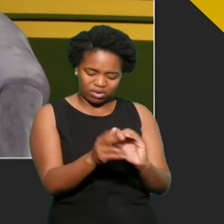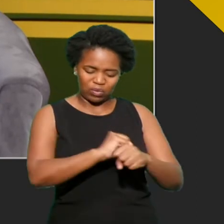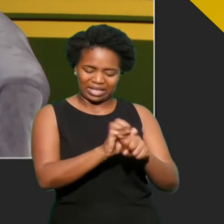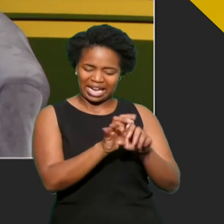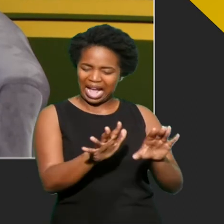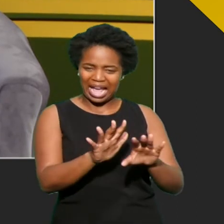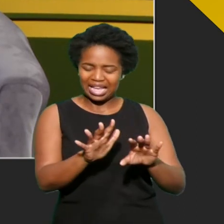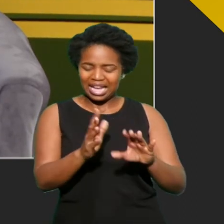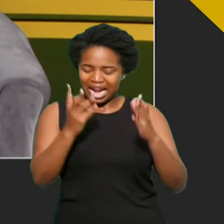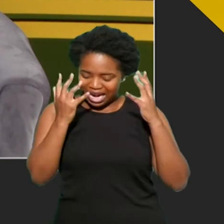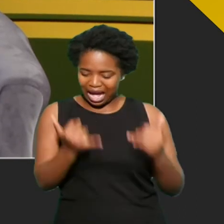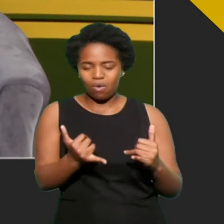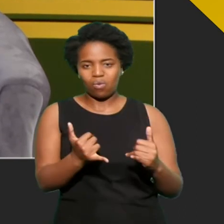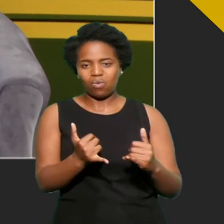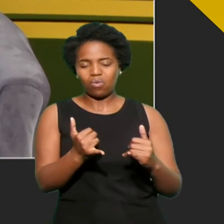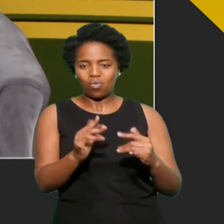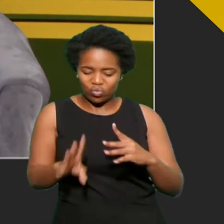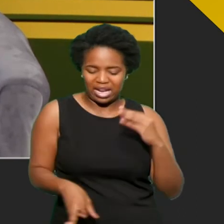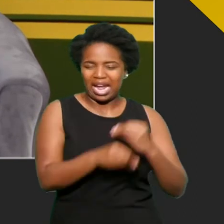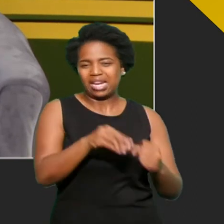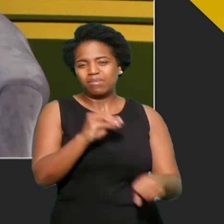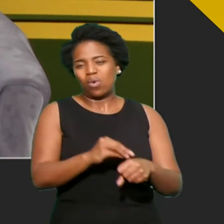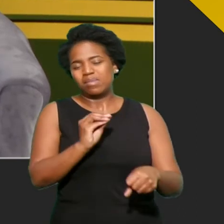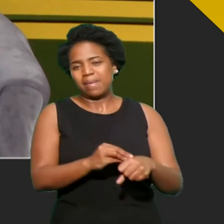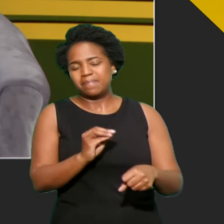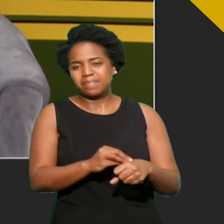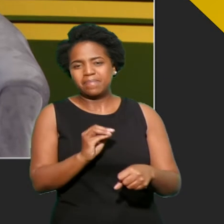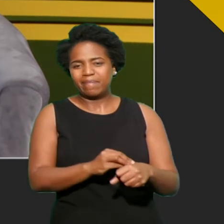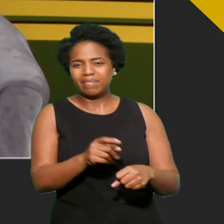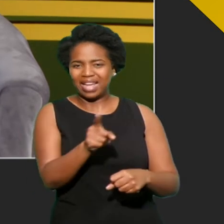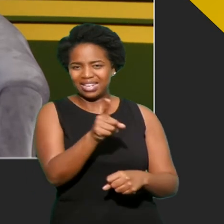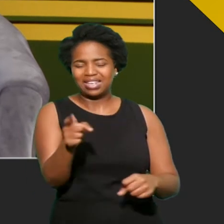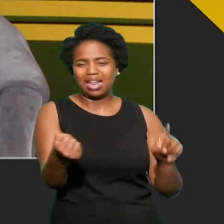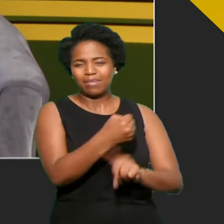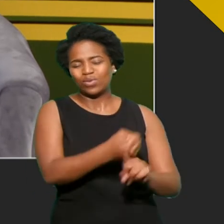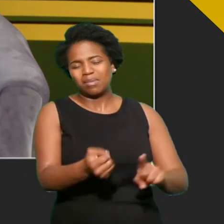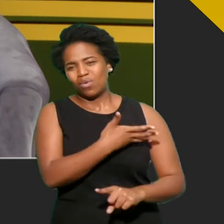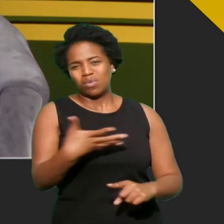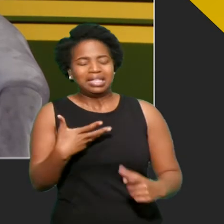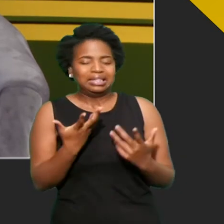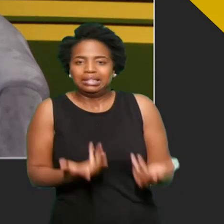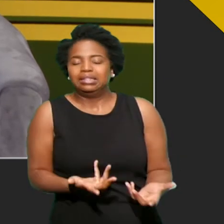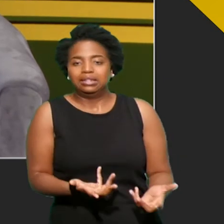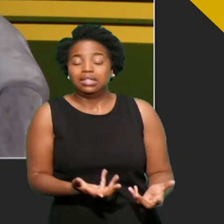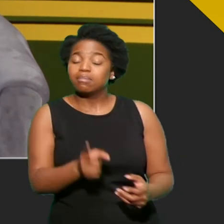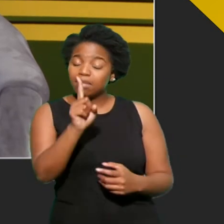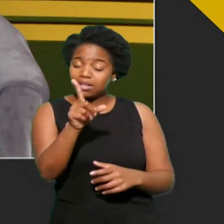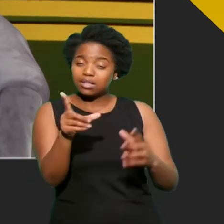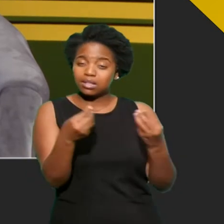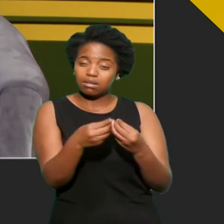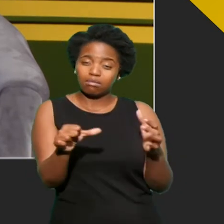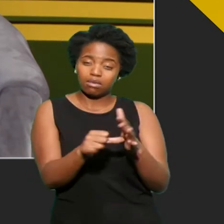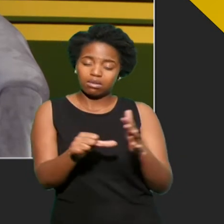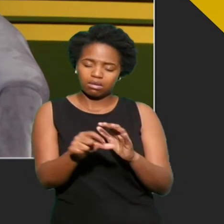Gender-based violence, right? An existing issue in South Africa. But I think also quite important is that he mentioned